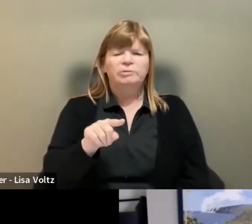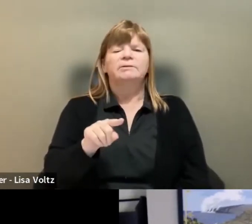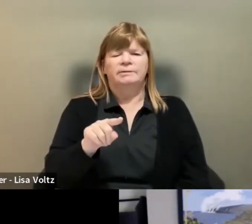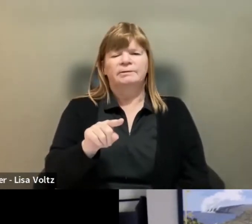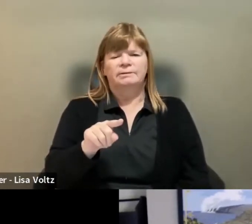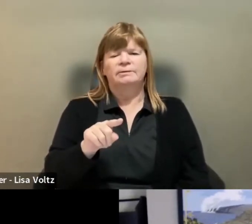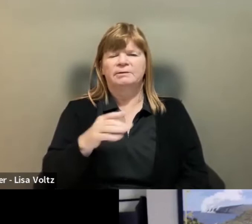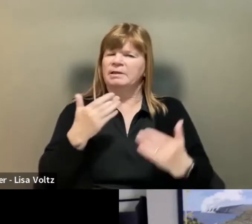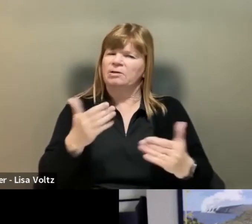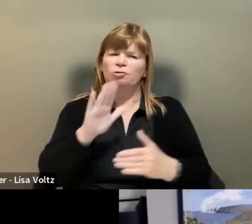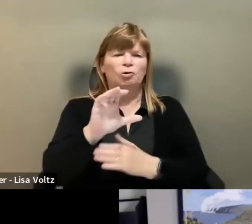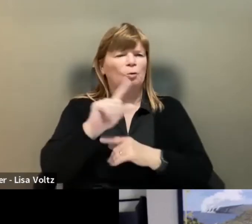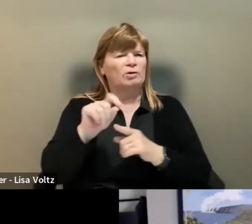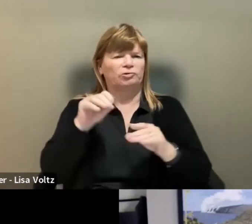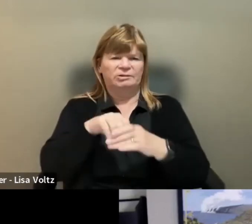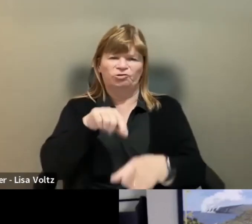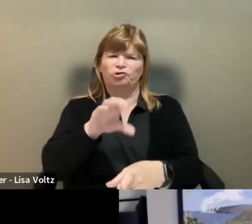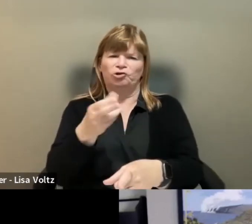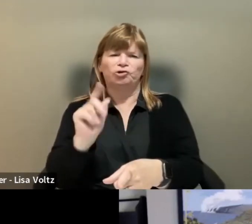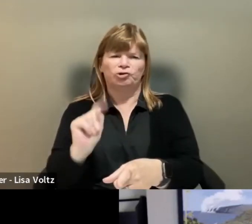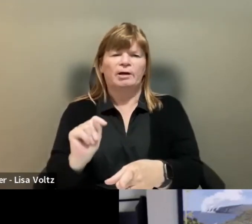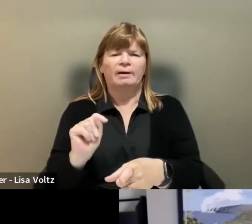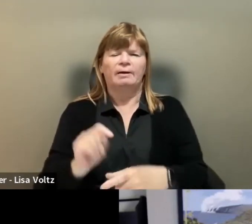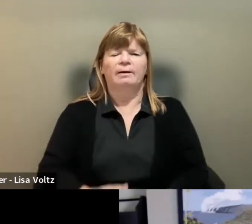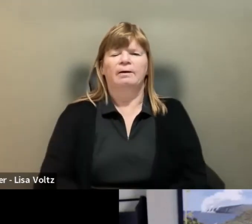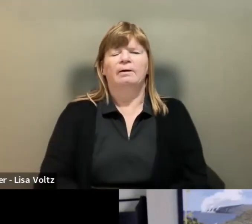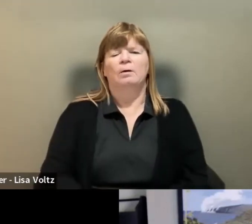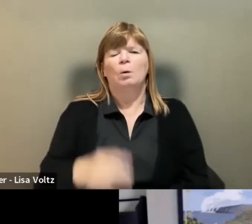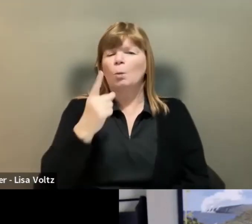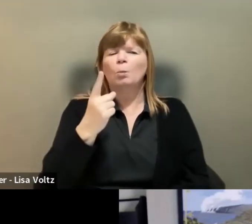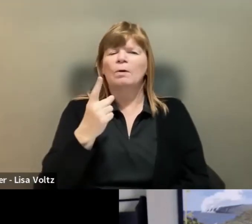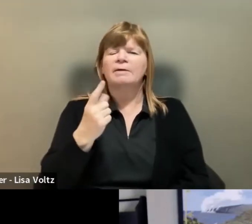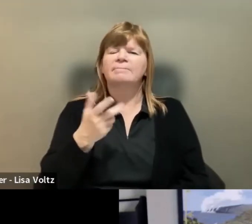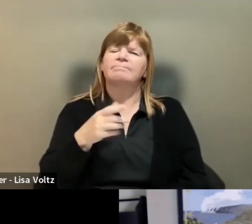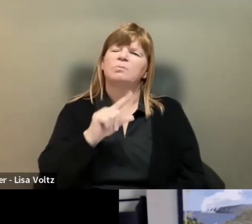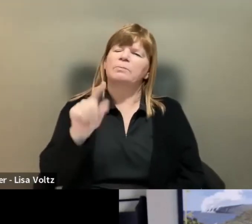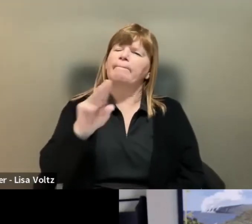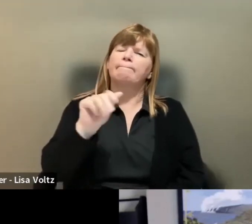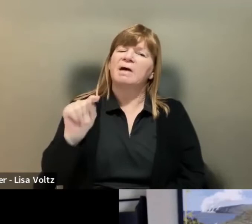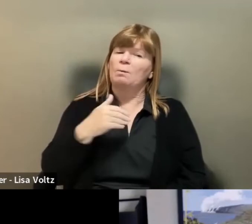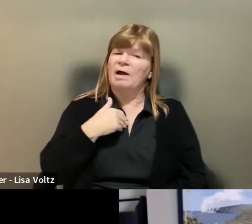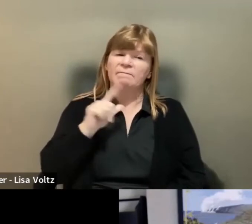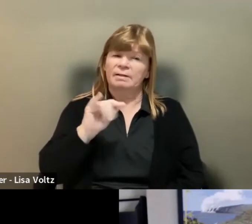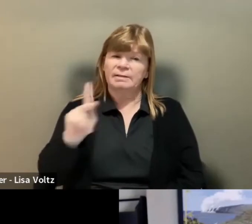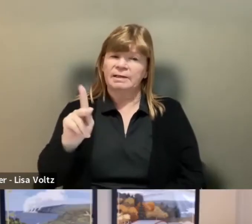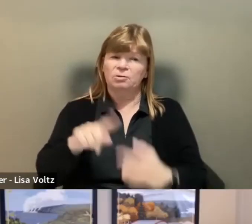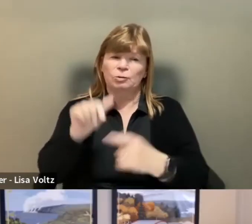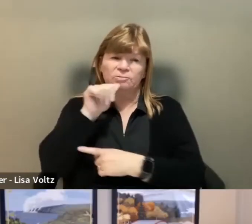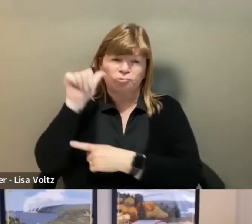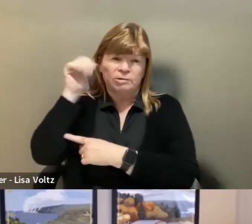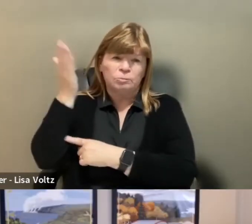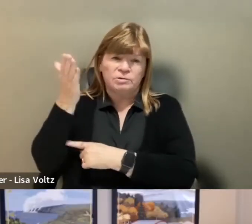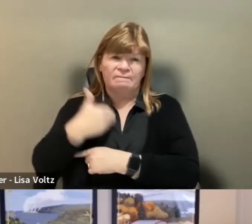continue to put your questions in the chat. One simple one is, Matt, is there a link to yesterday's